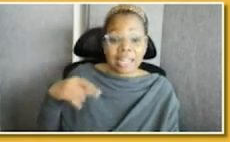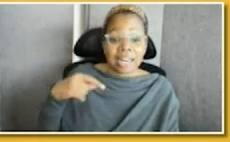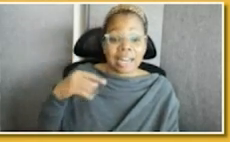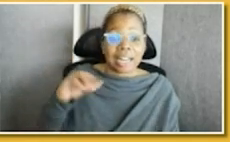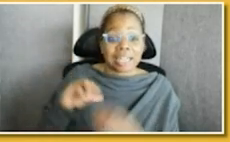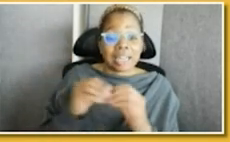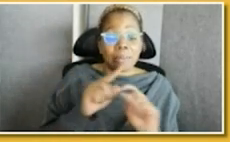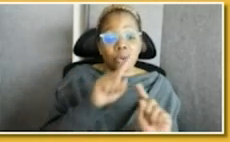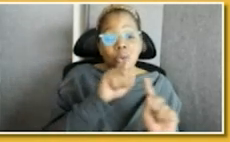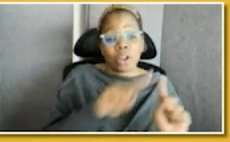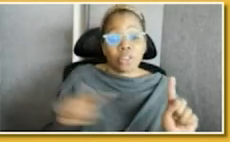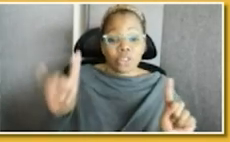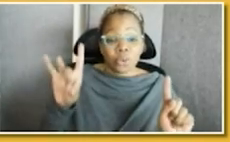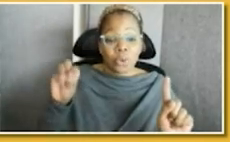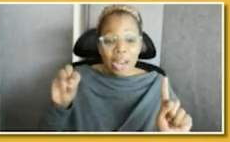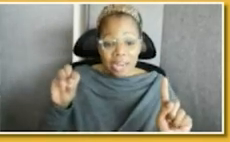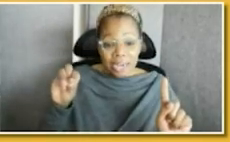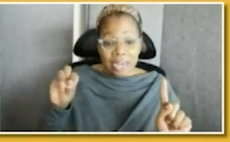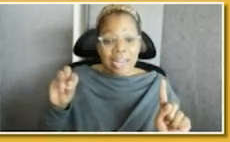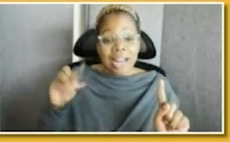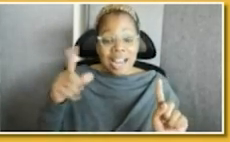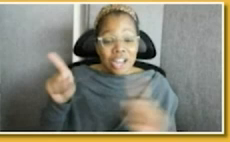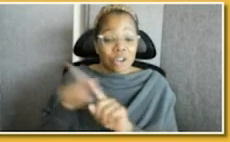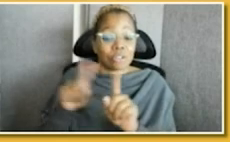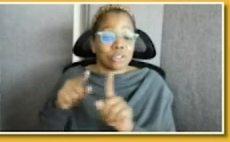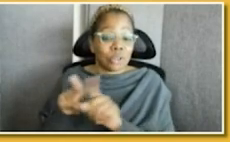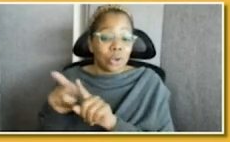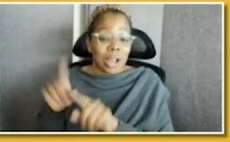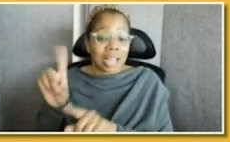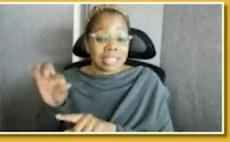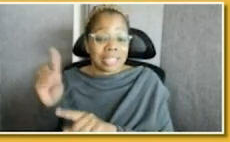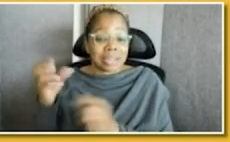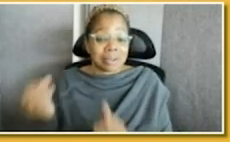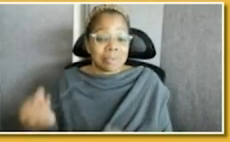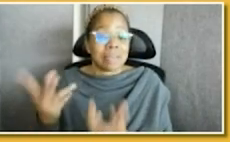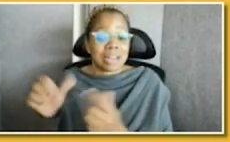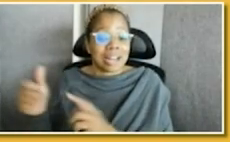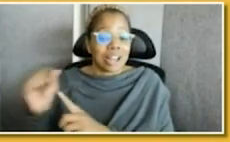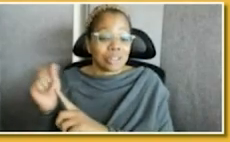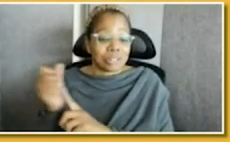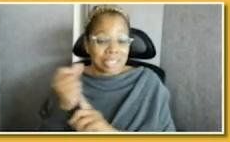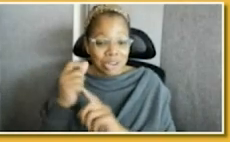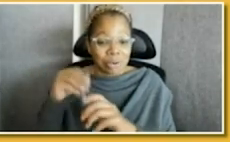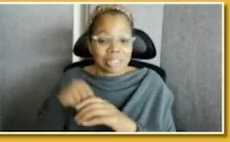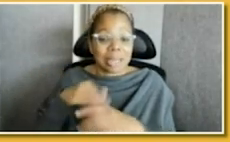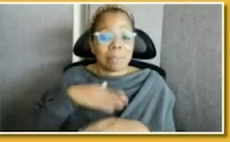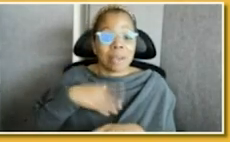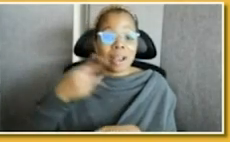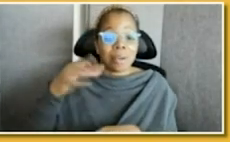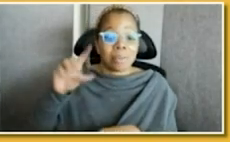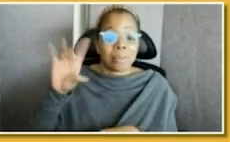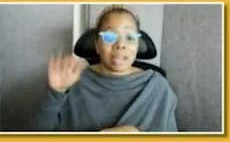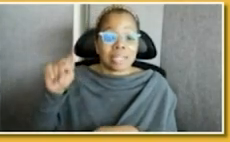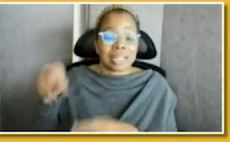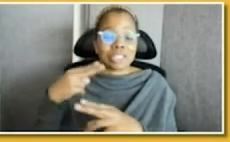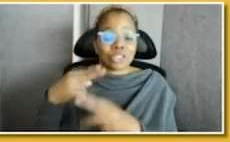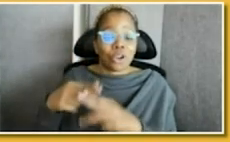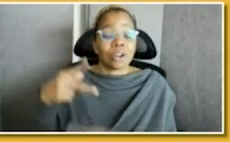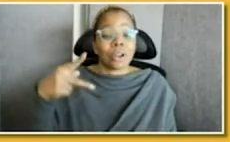I did a bunch of other different scenarios in my podcast. It's called Postal Views Podcast,